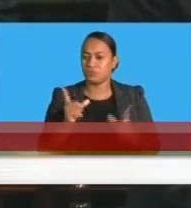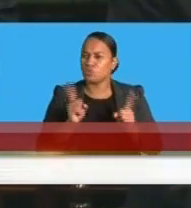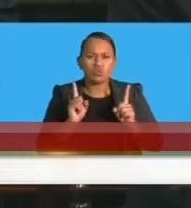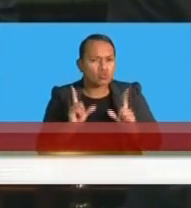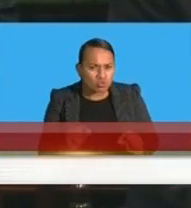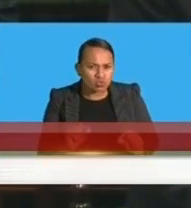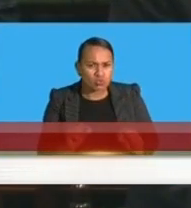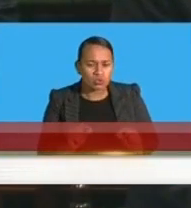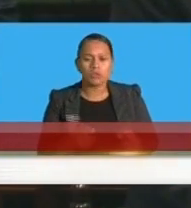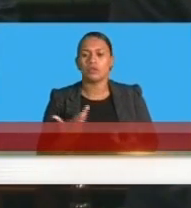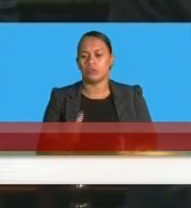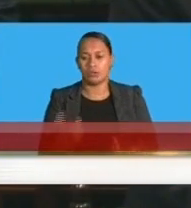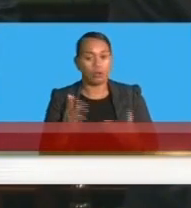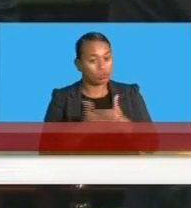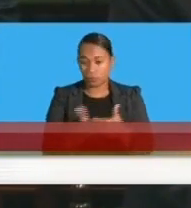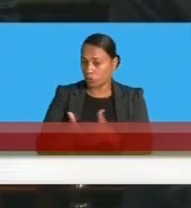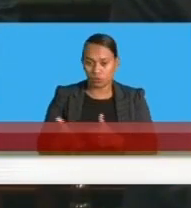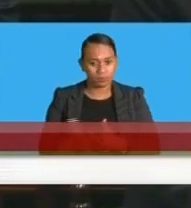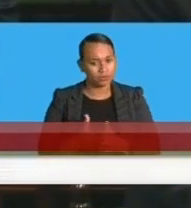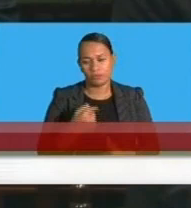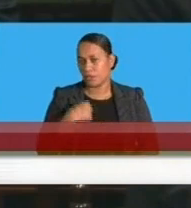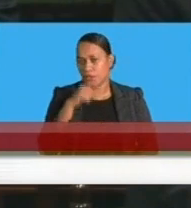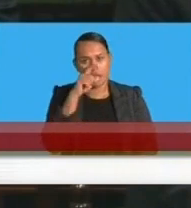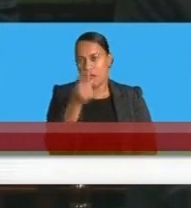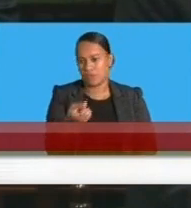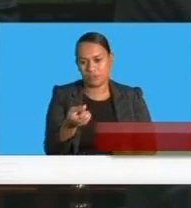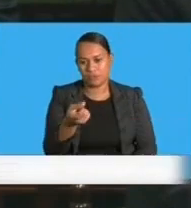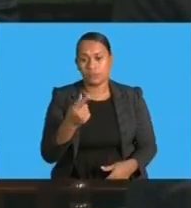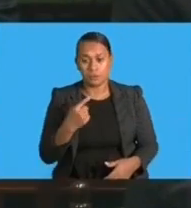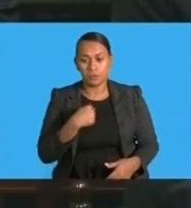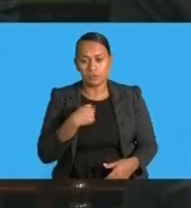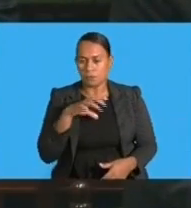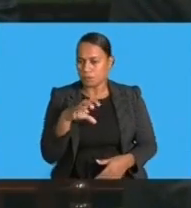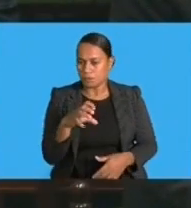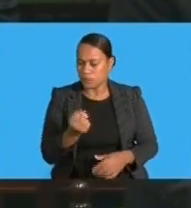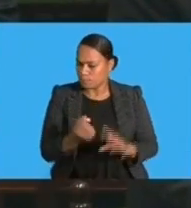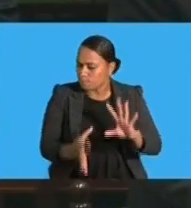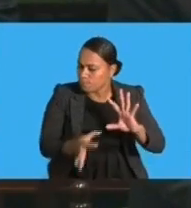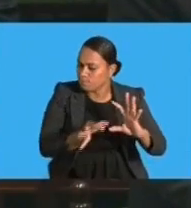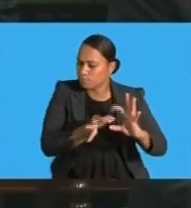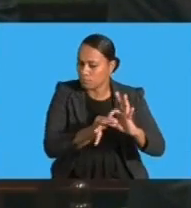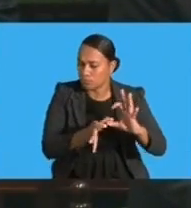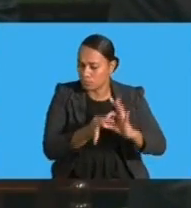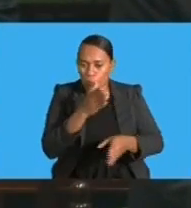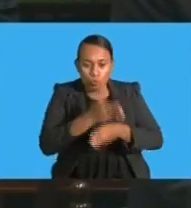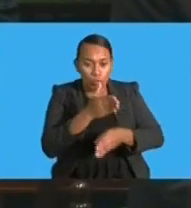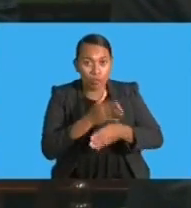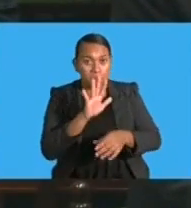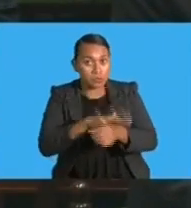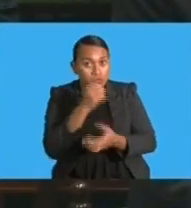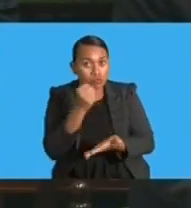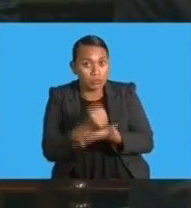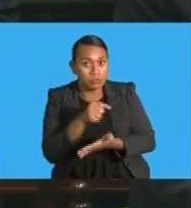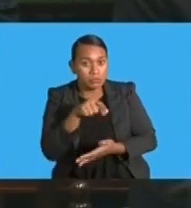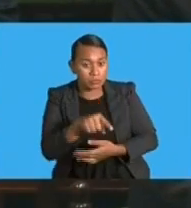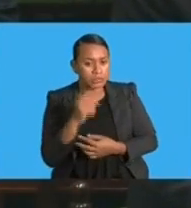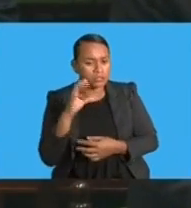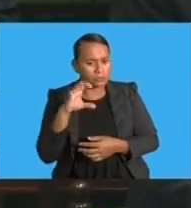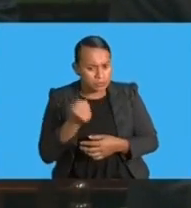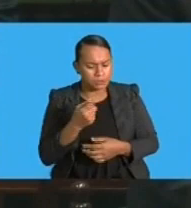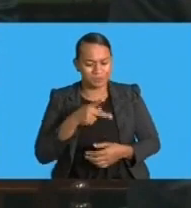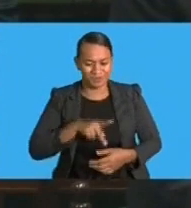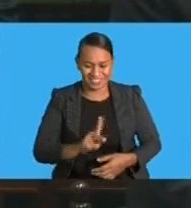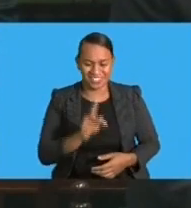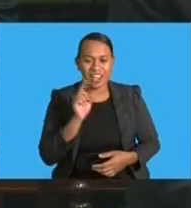down? Certainly not. We go and work with them to ensure they're now putting all the requirements in place. If they don't have them in